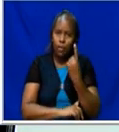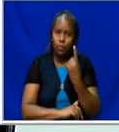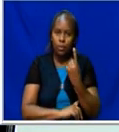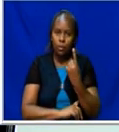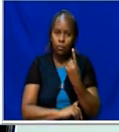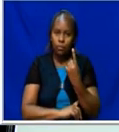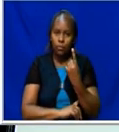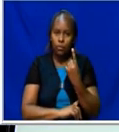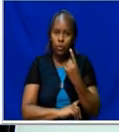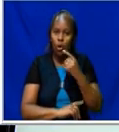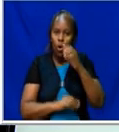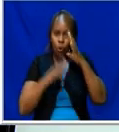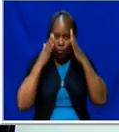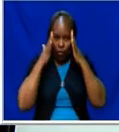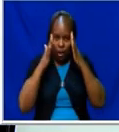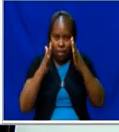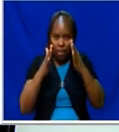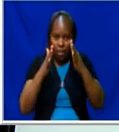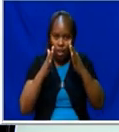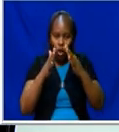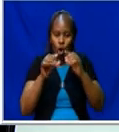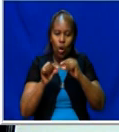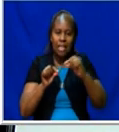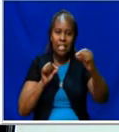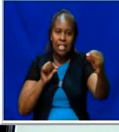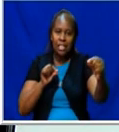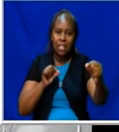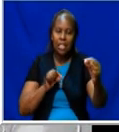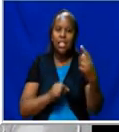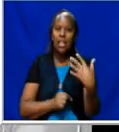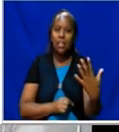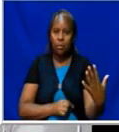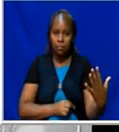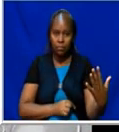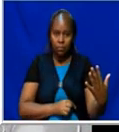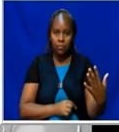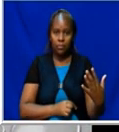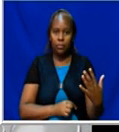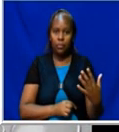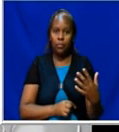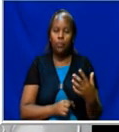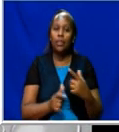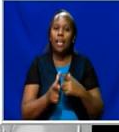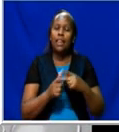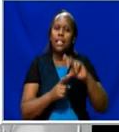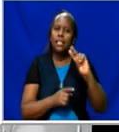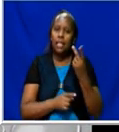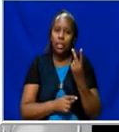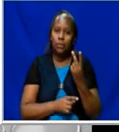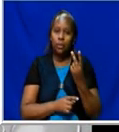is focusing on a distant object, all right? And the second